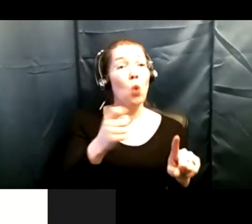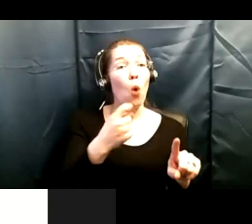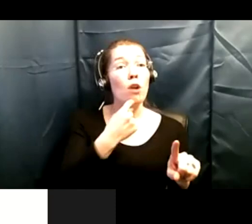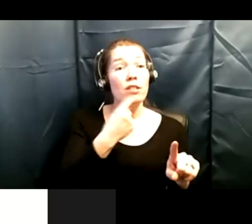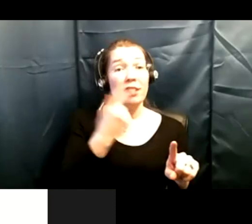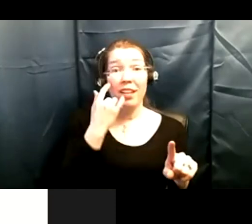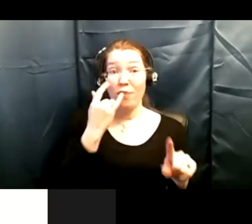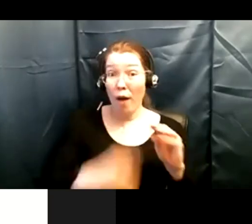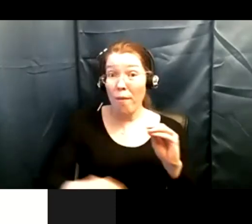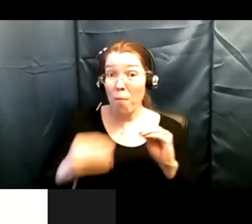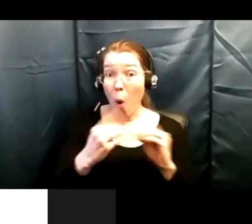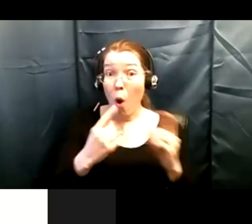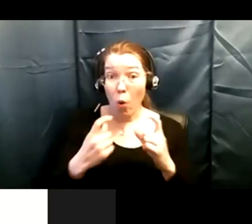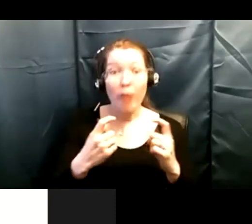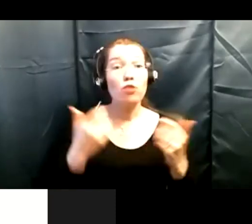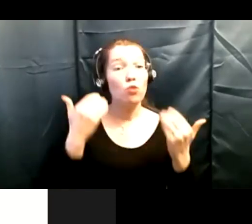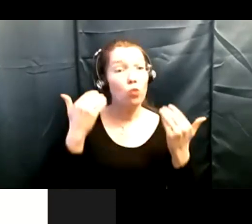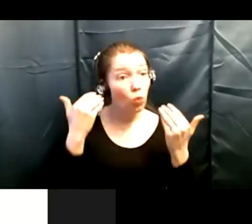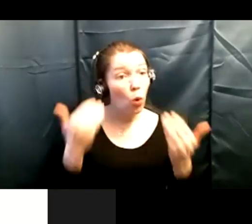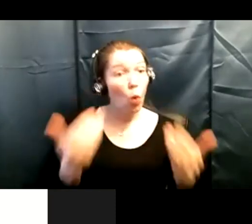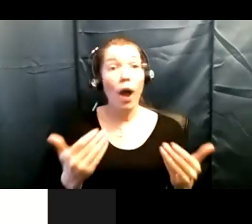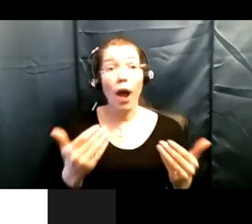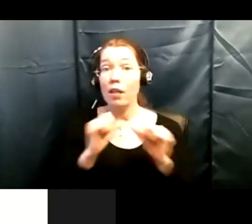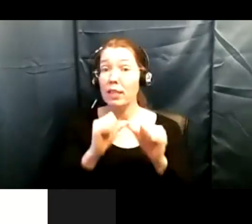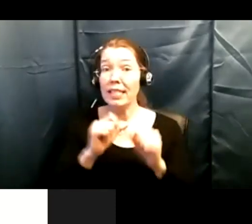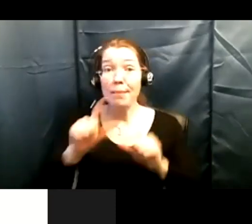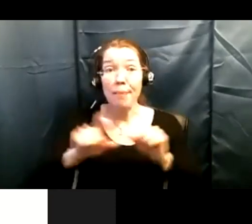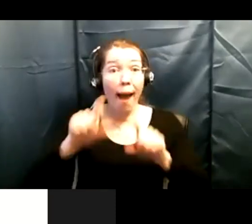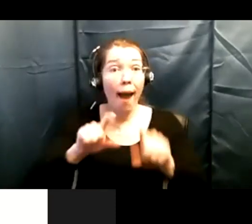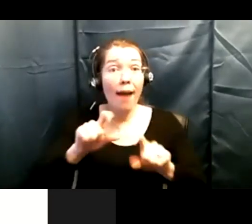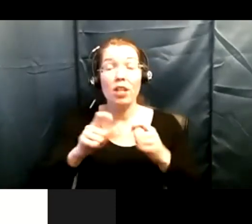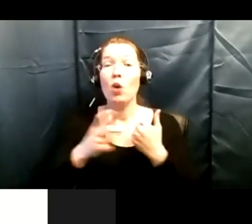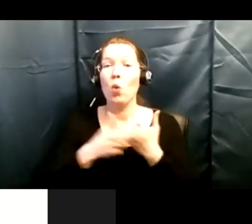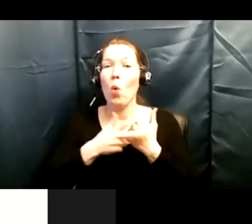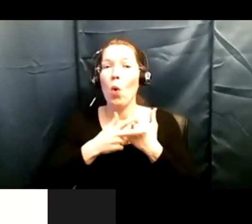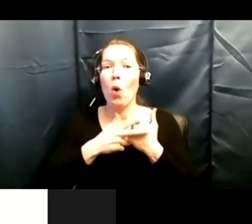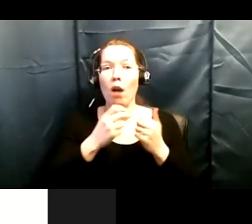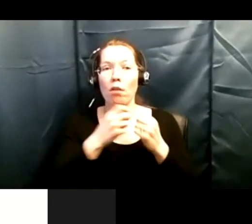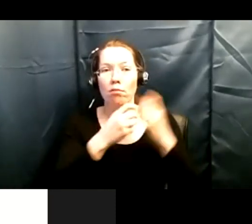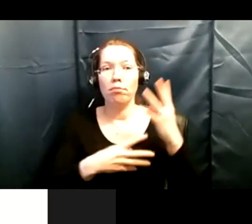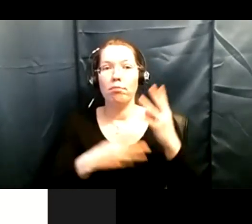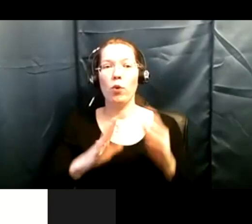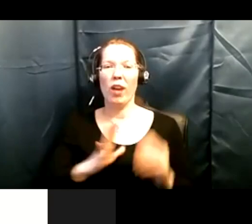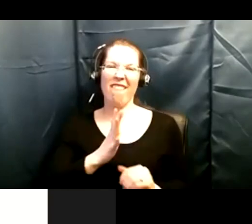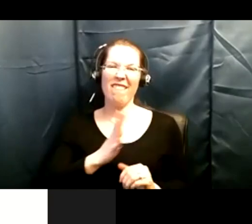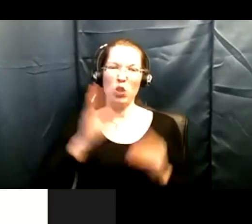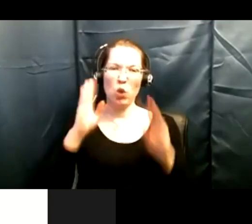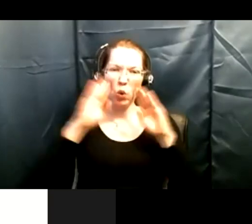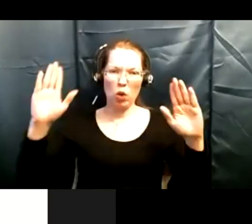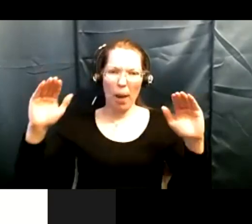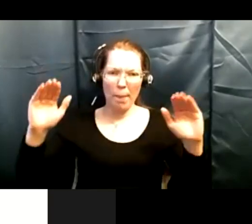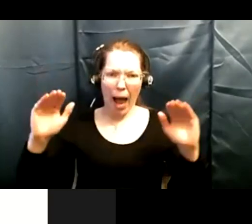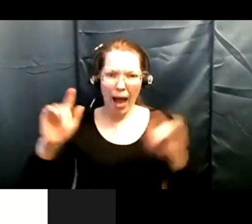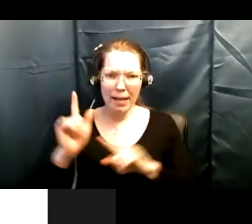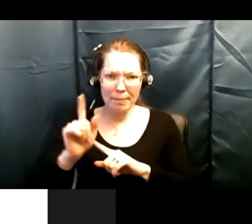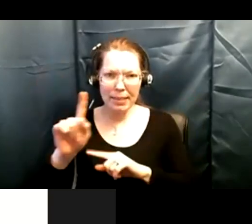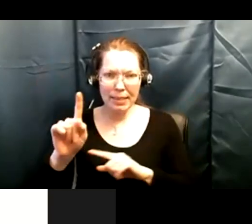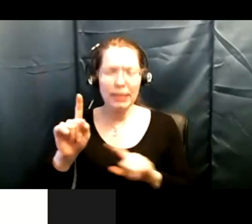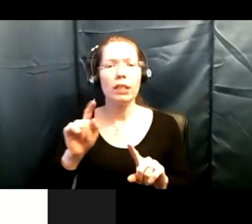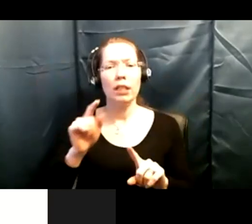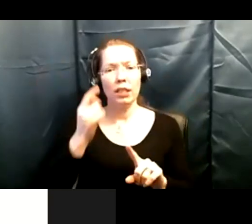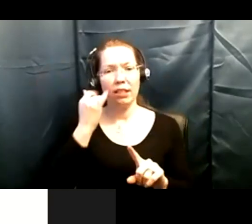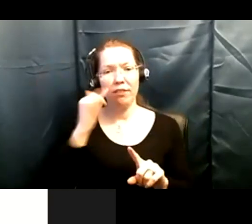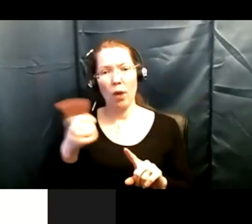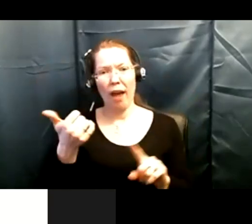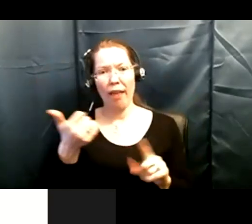more questions, you're welcome to keep asking those. We're going to give everybody an official goodbye here in the meeting if you got other things